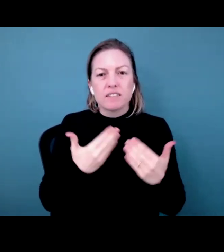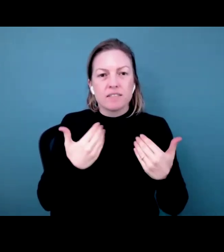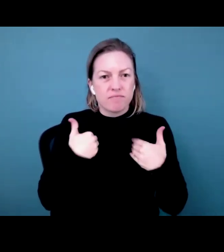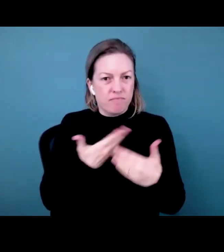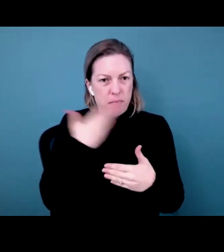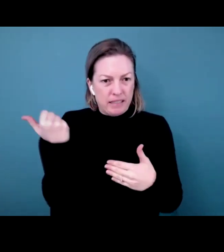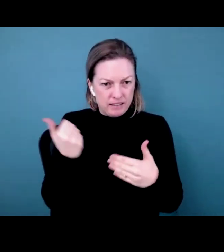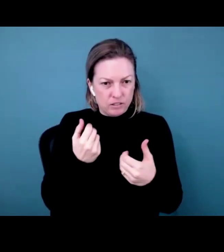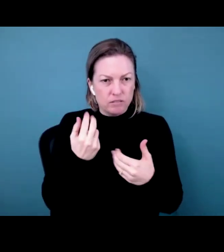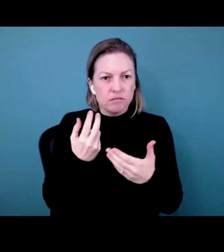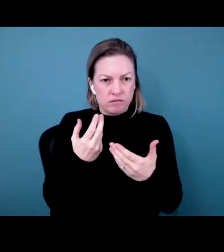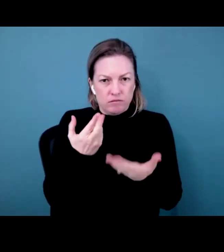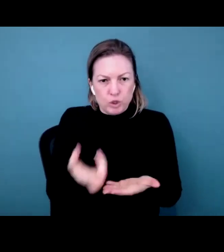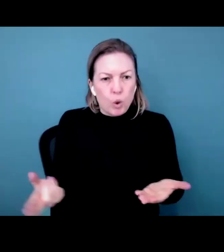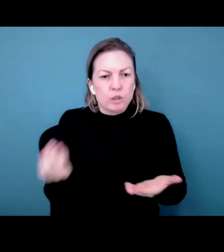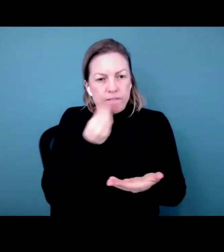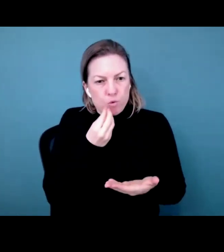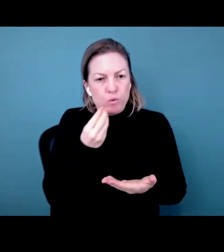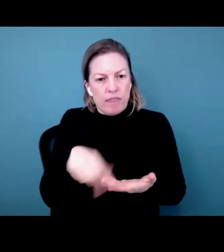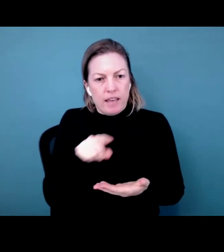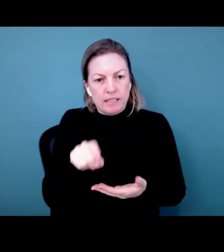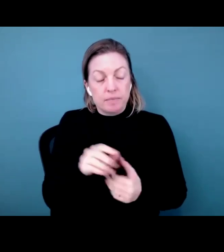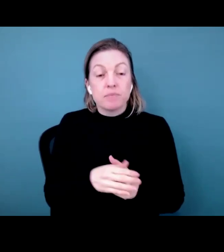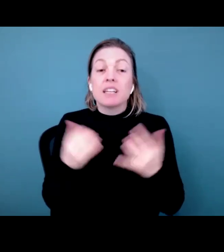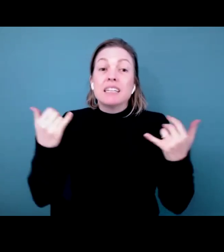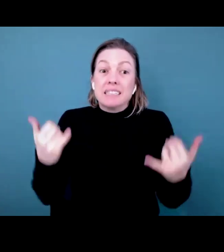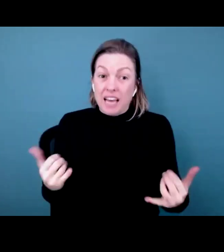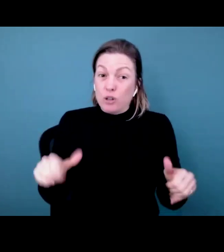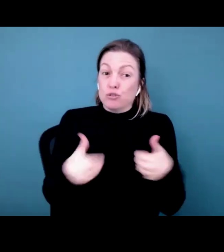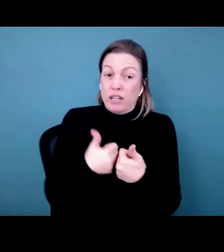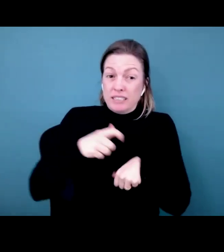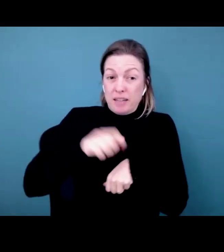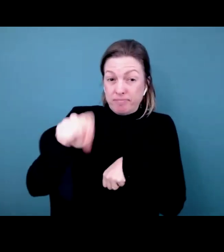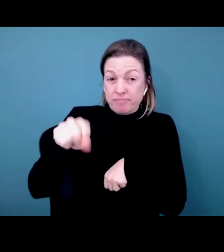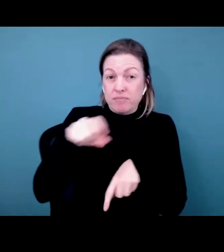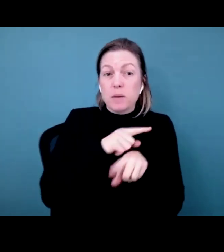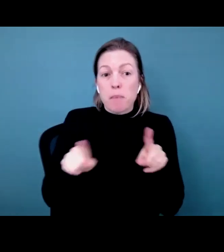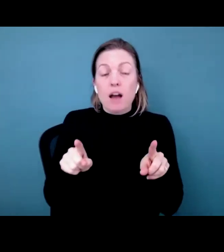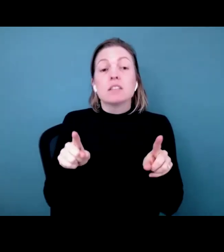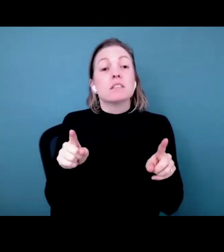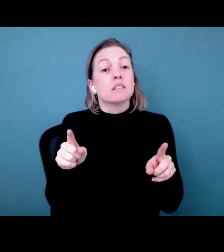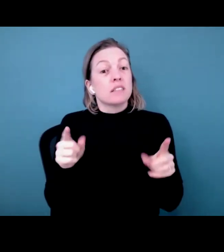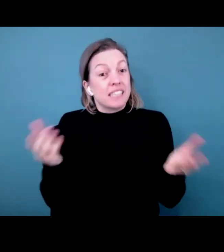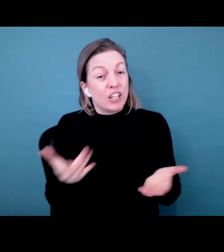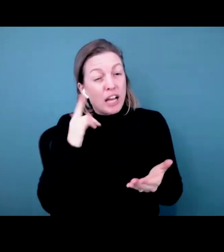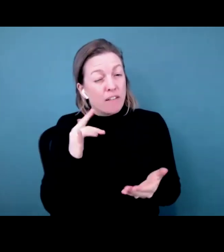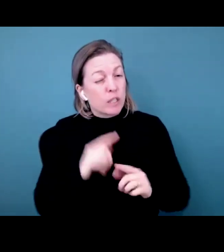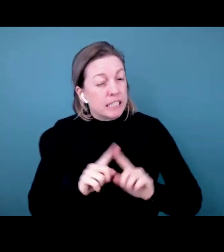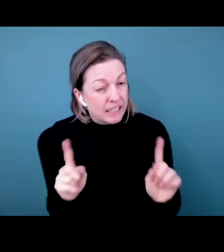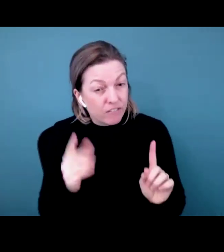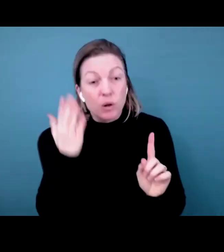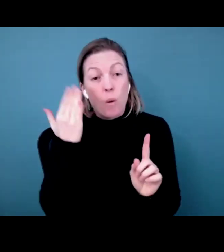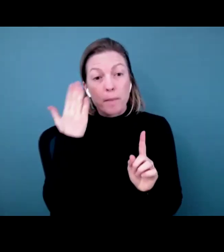need. During these difficult times, I want to say, though, we are differently situated in California, one, because of the work that you